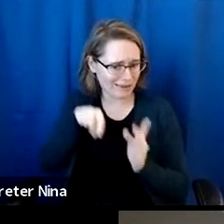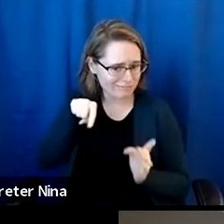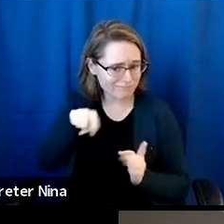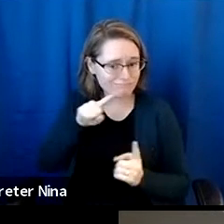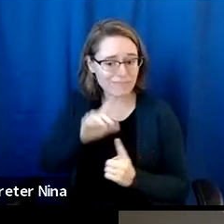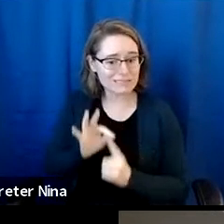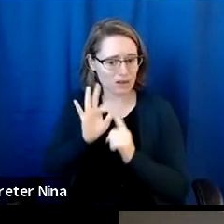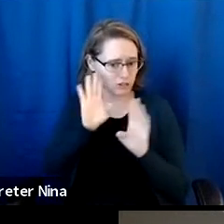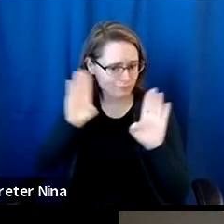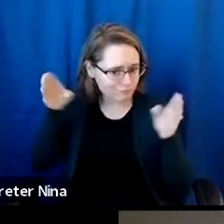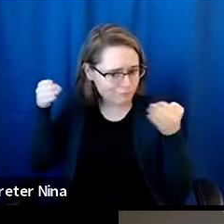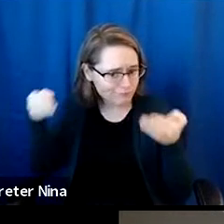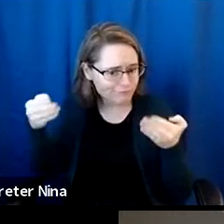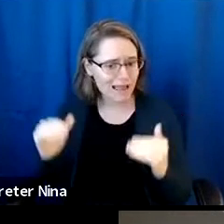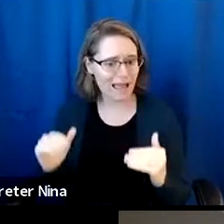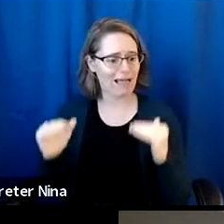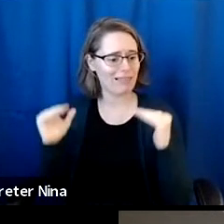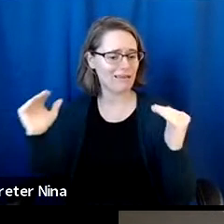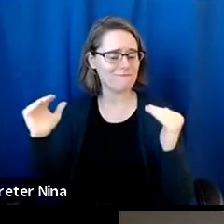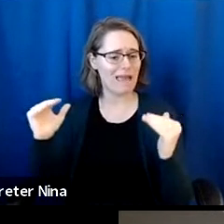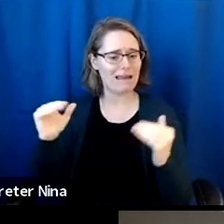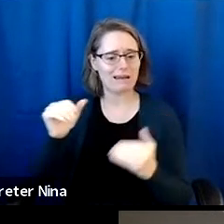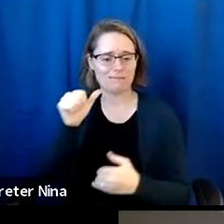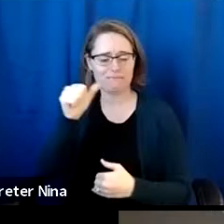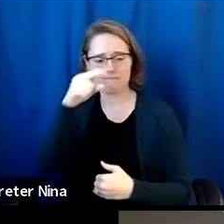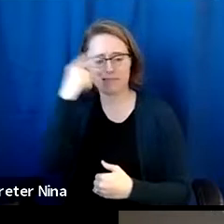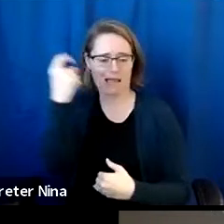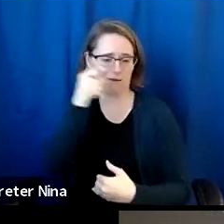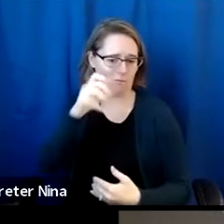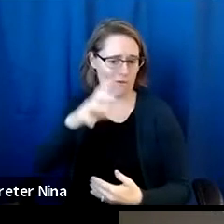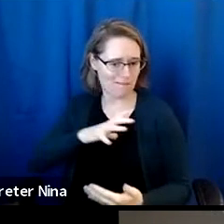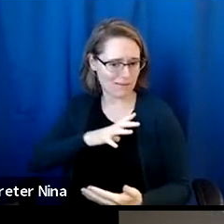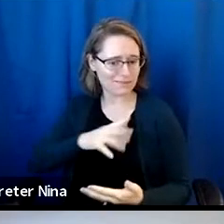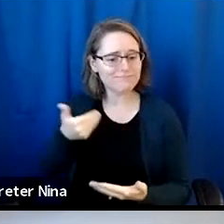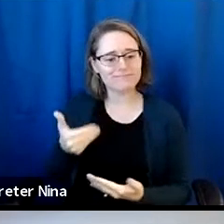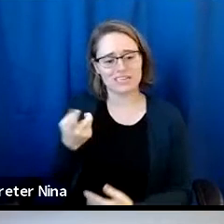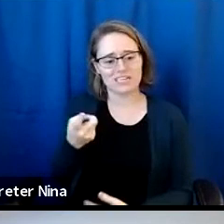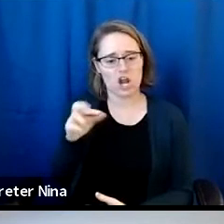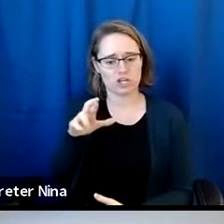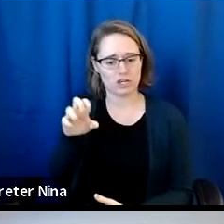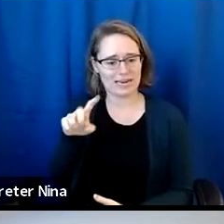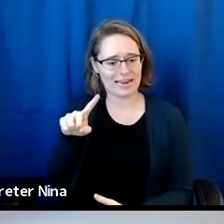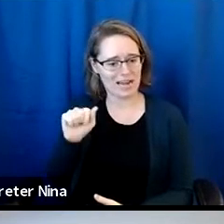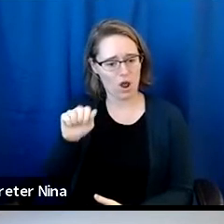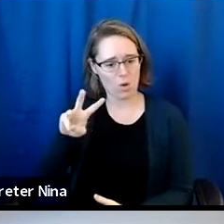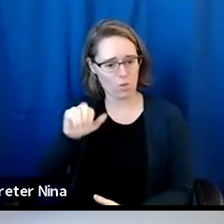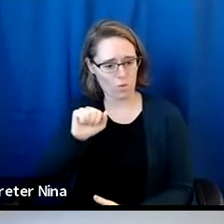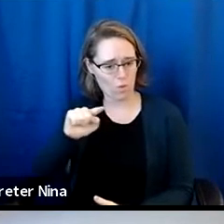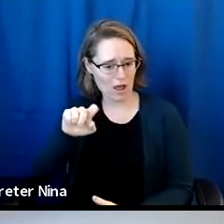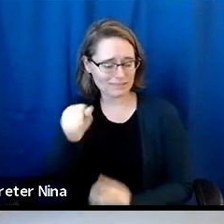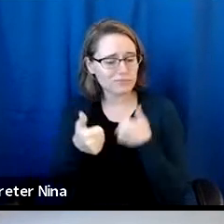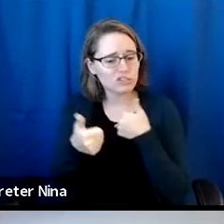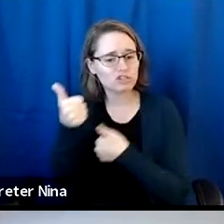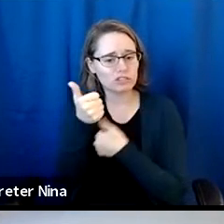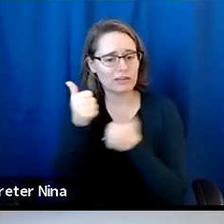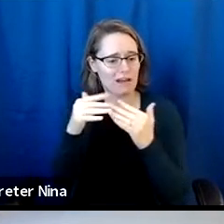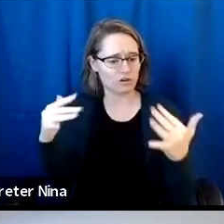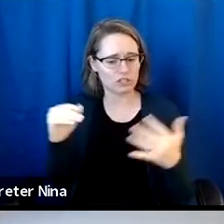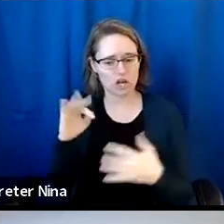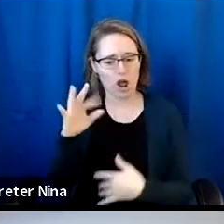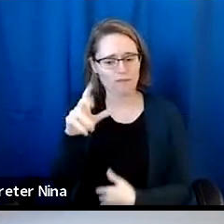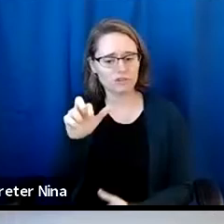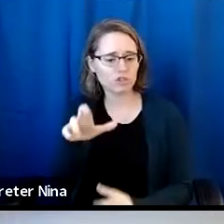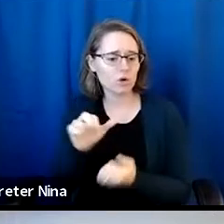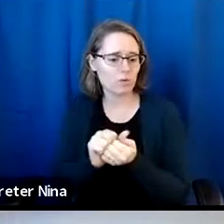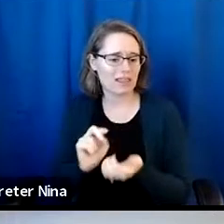to elevating the voices of Black women. I am Dr. Ida Watts, Chief Diversity Officer with North Hennepin Community